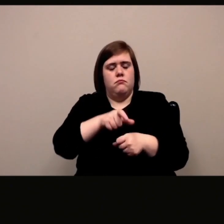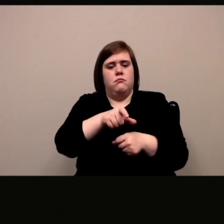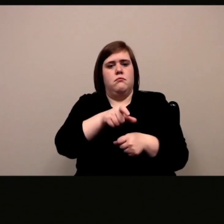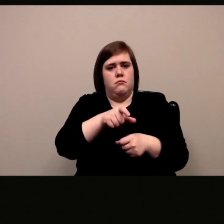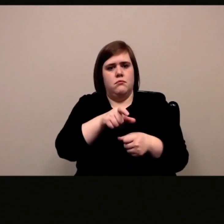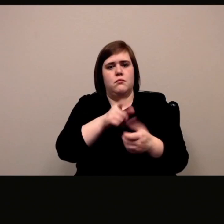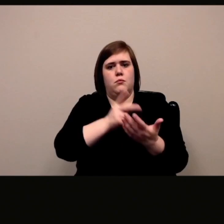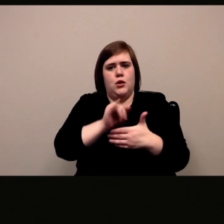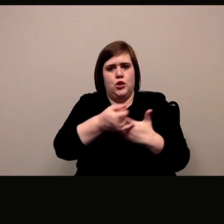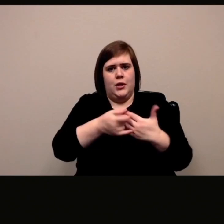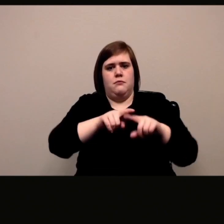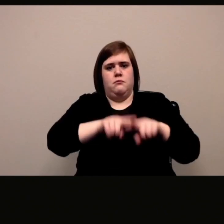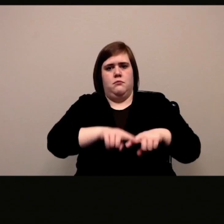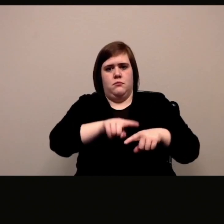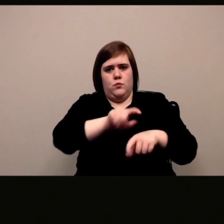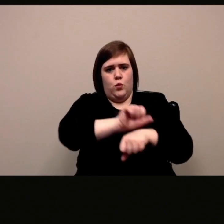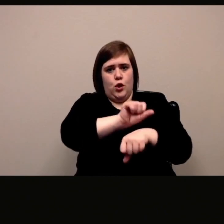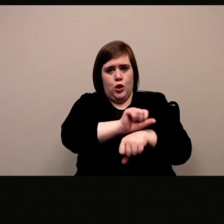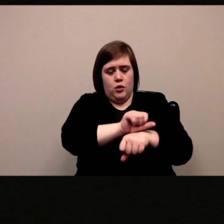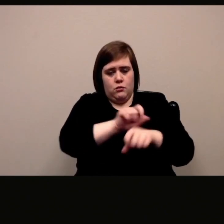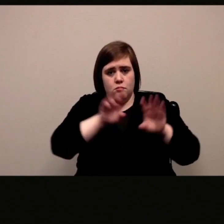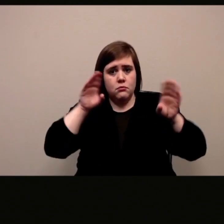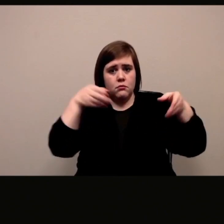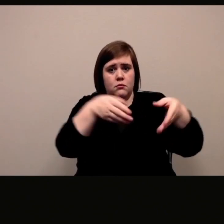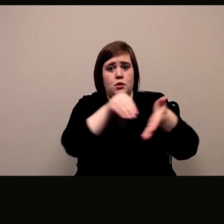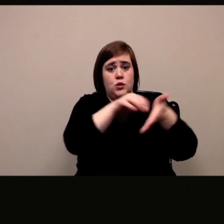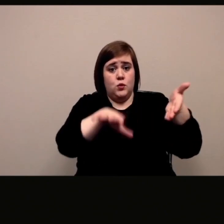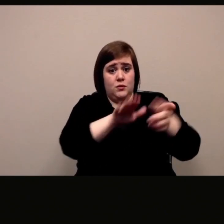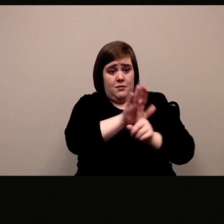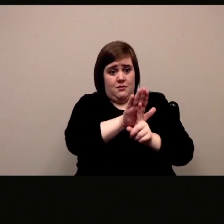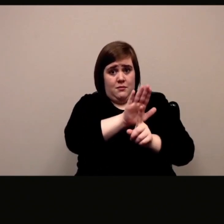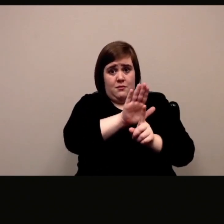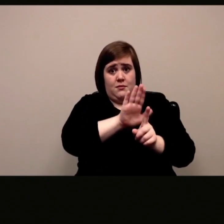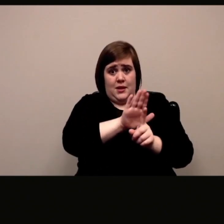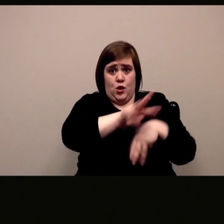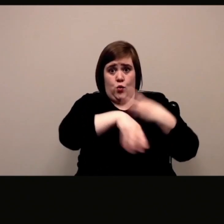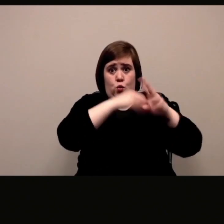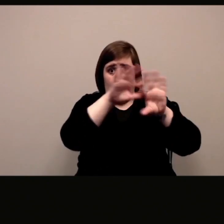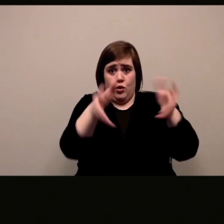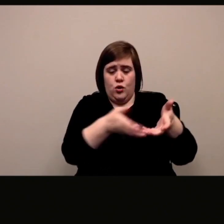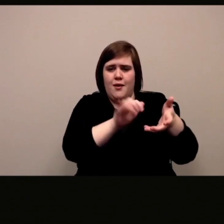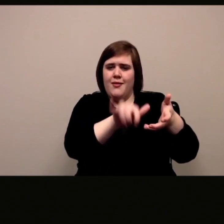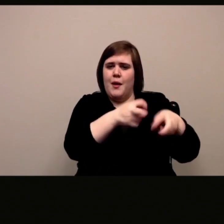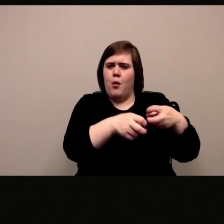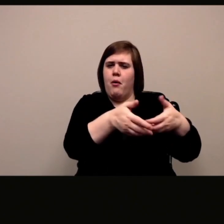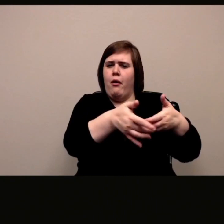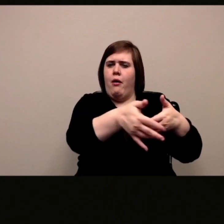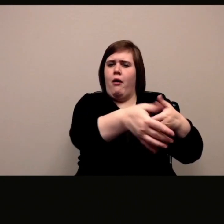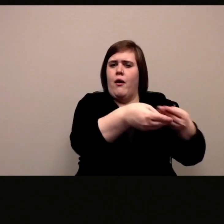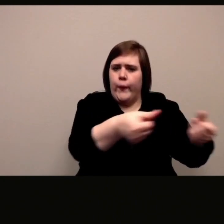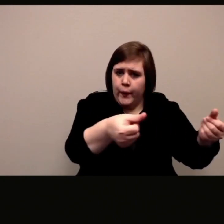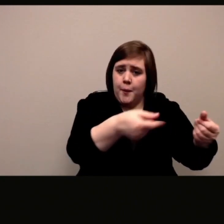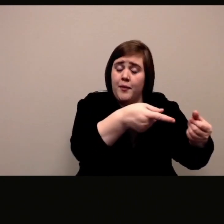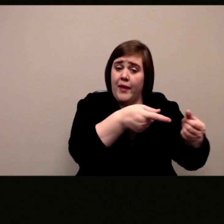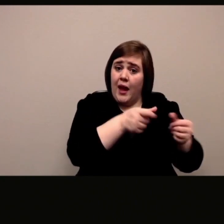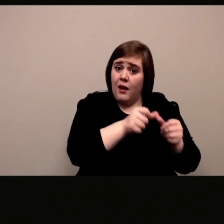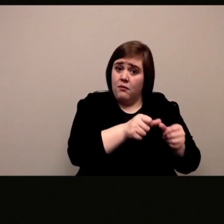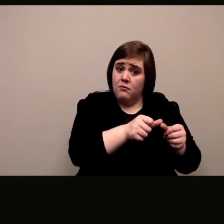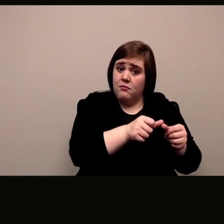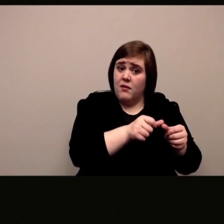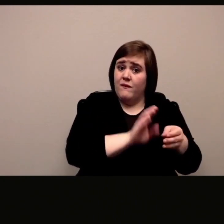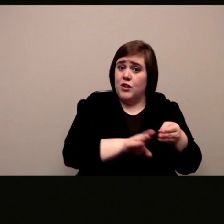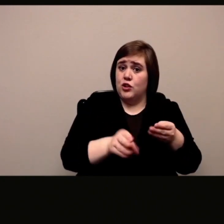work focused on the student's world, this problem also kind of disappears. They finish it fast, then they can keep on working on another